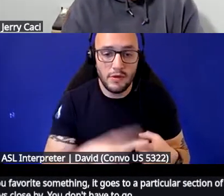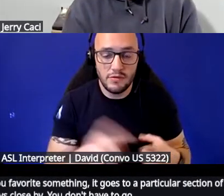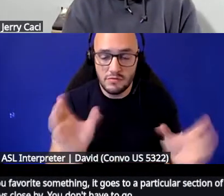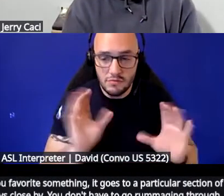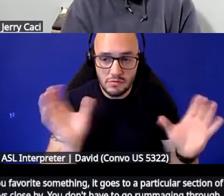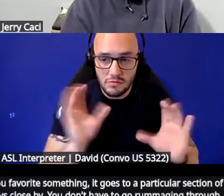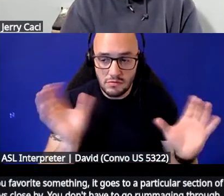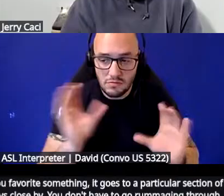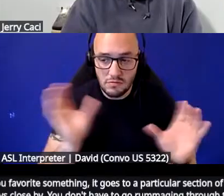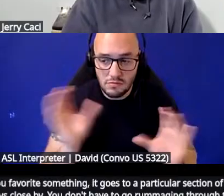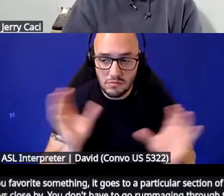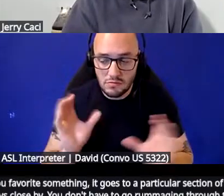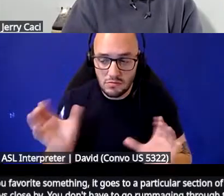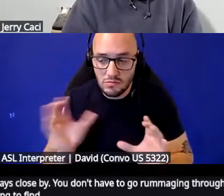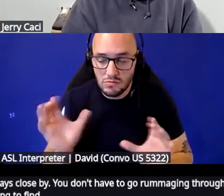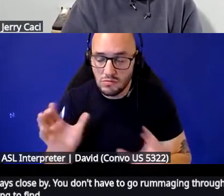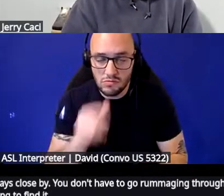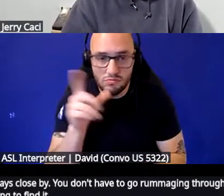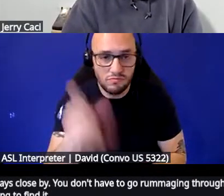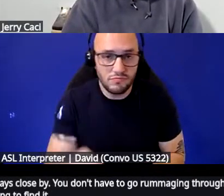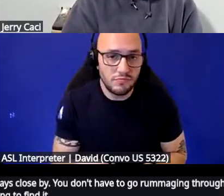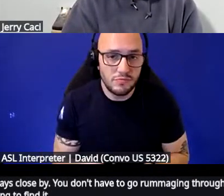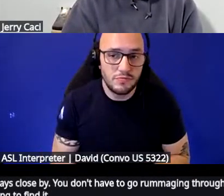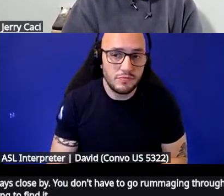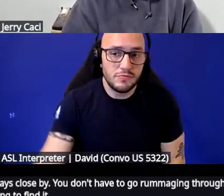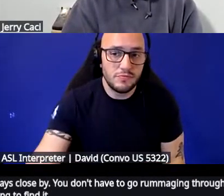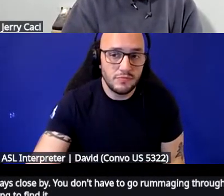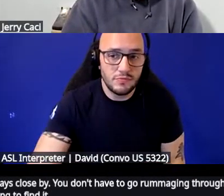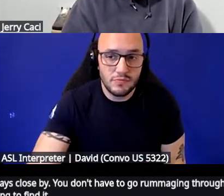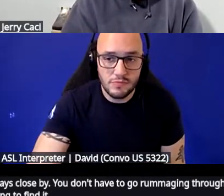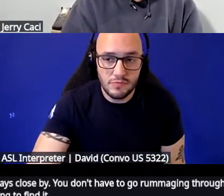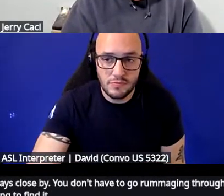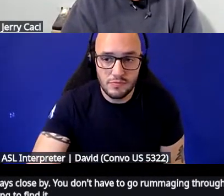the whole screen trying to find it.